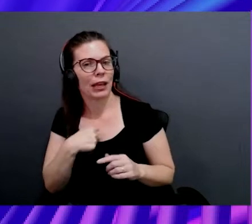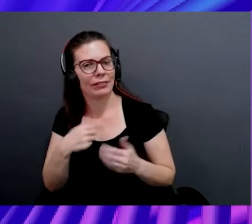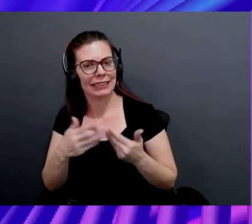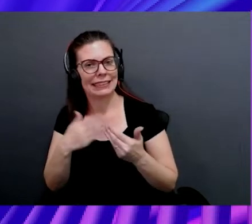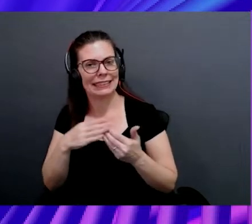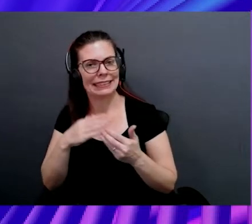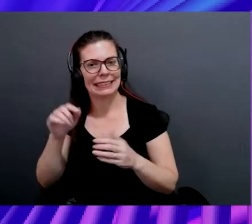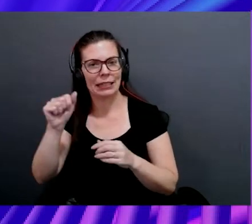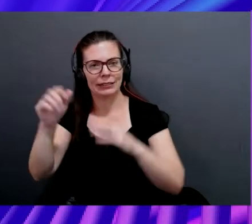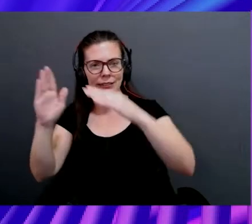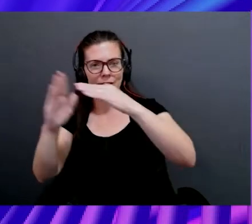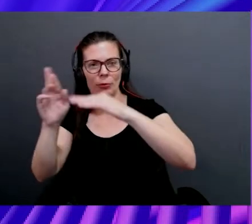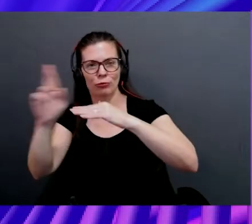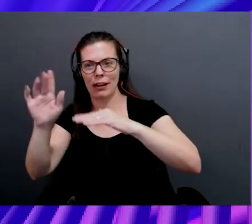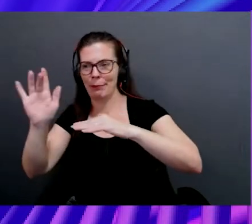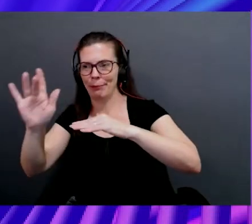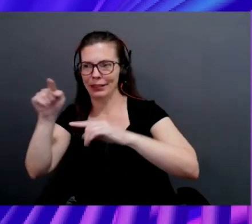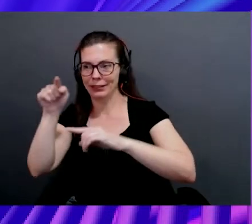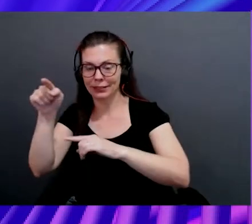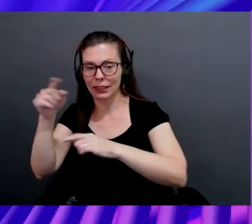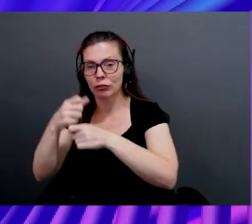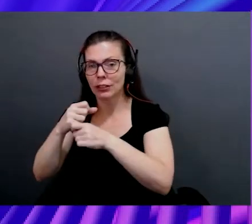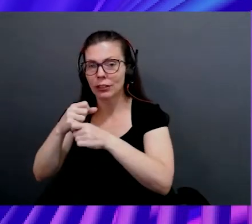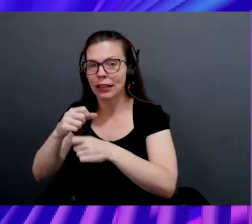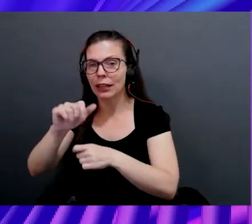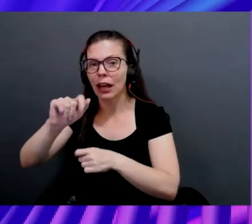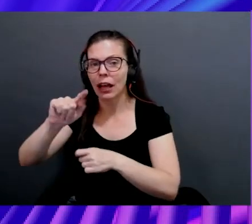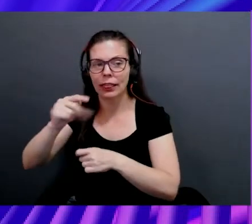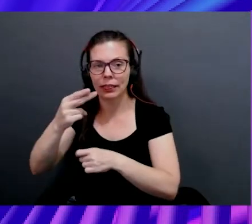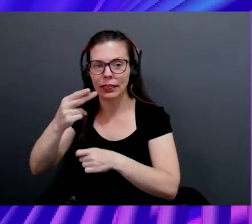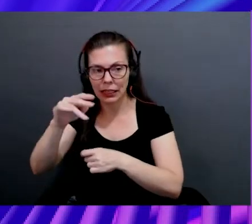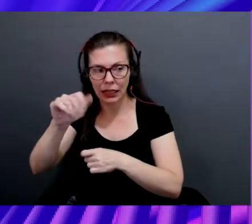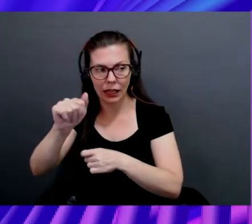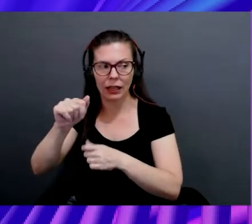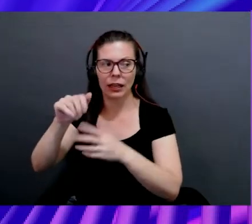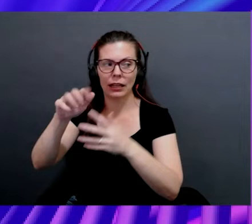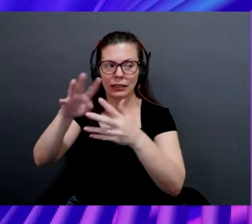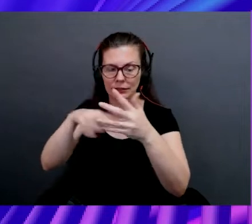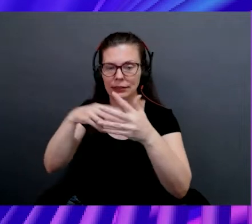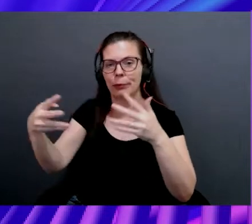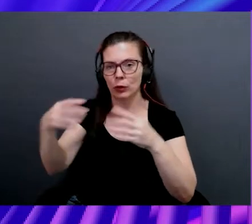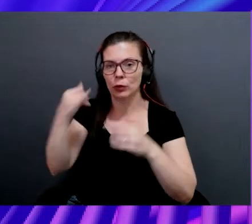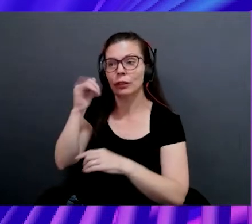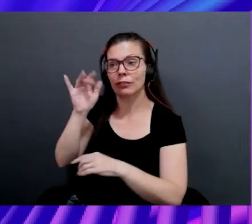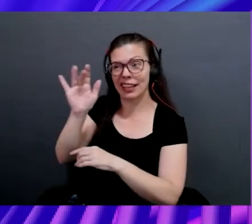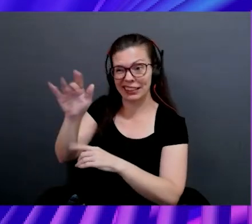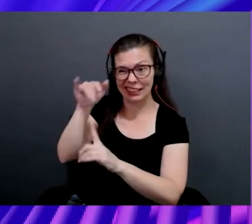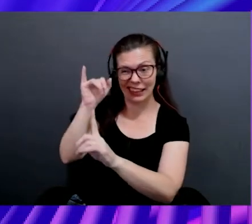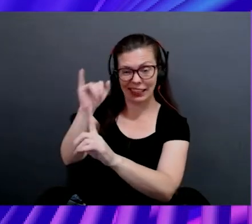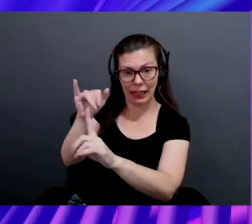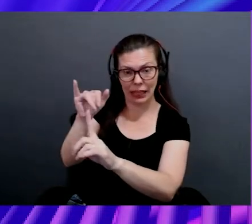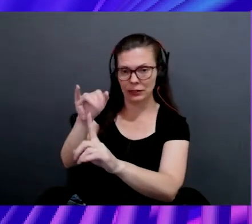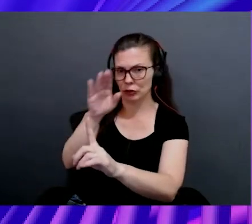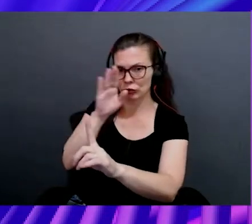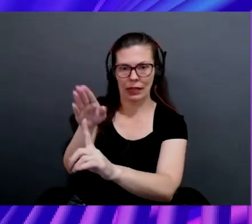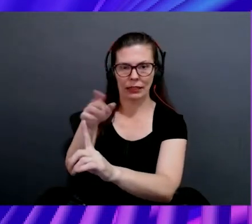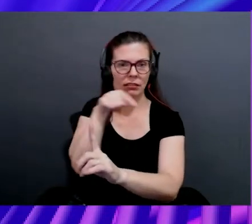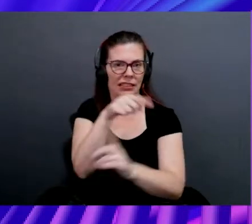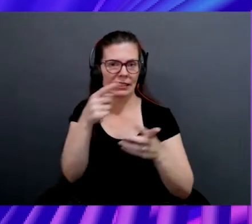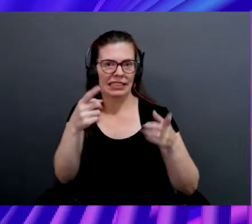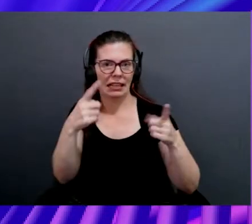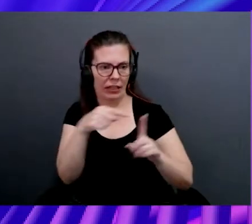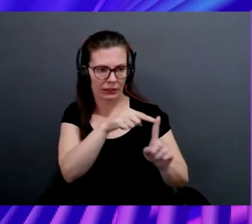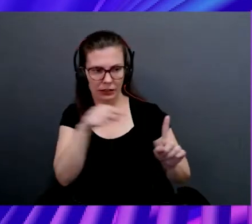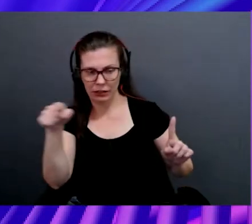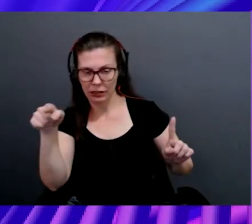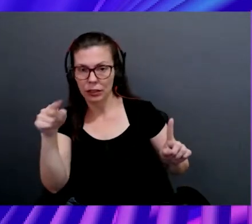right that says create Athena table. So if I click this magic button here, directly from these events, what you'll see here